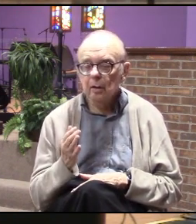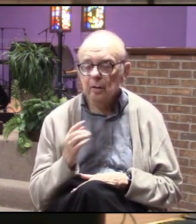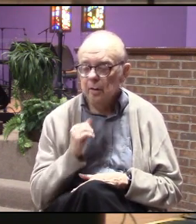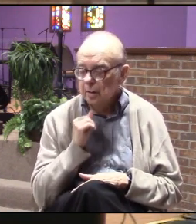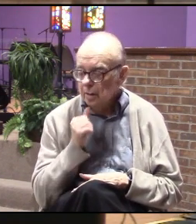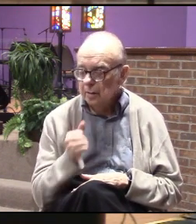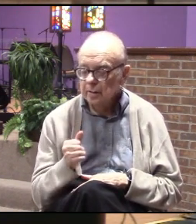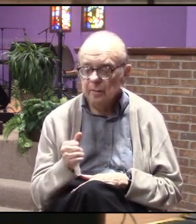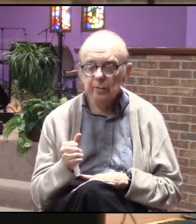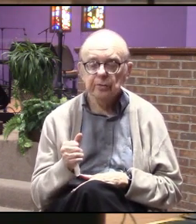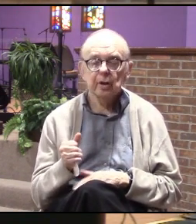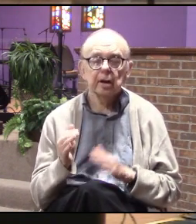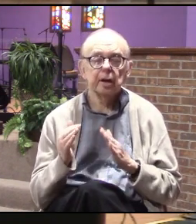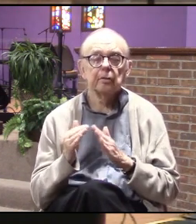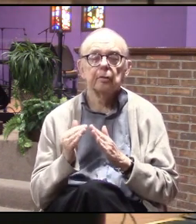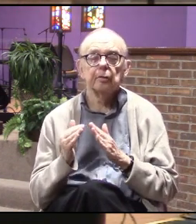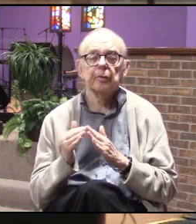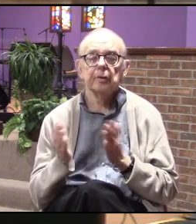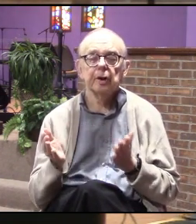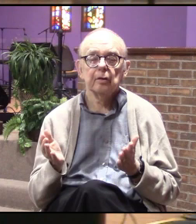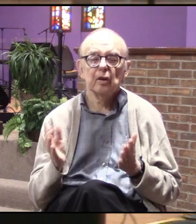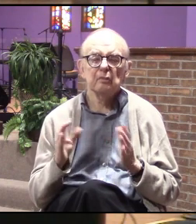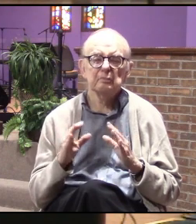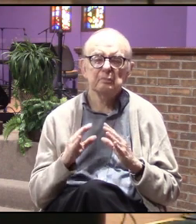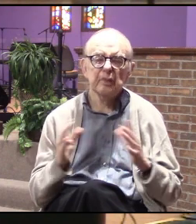It wasn't a community.